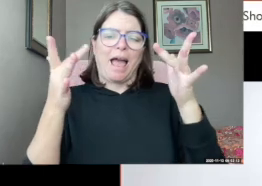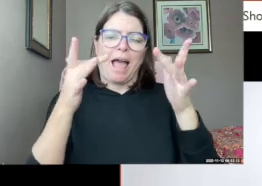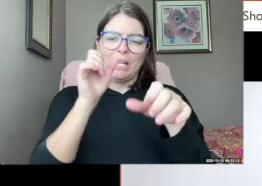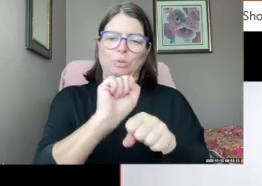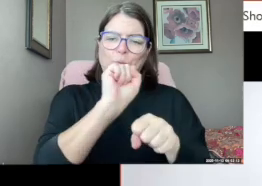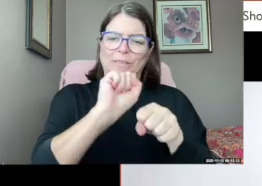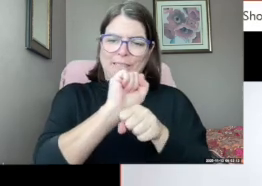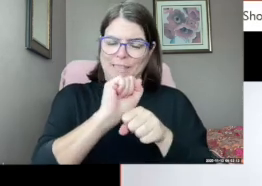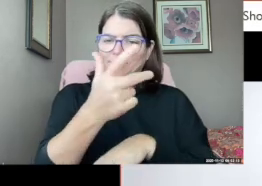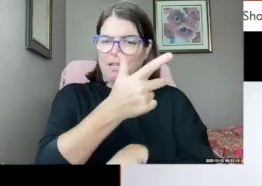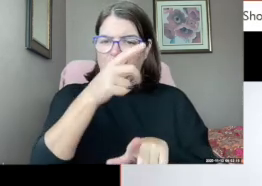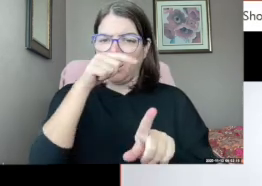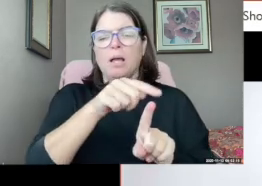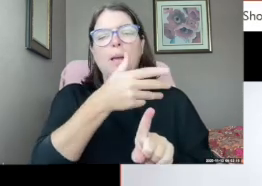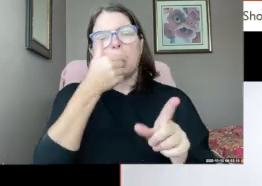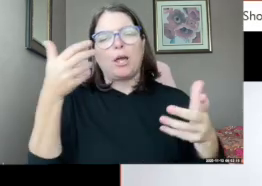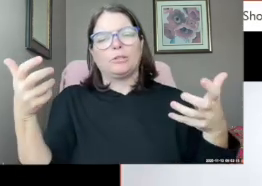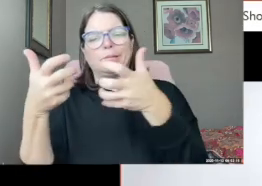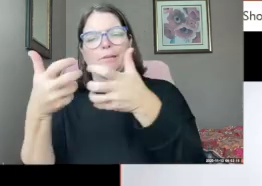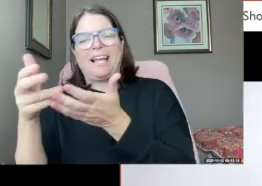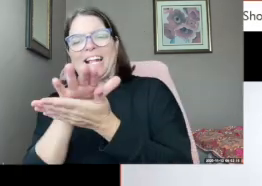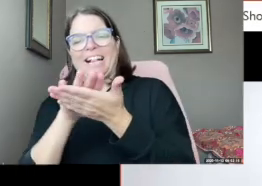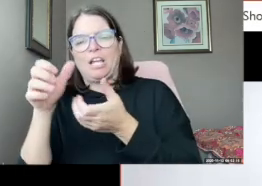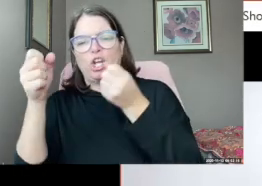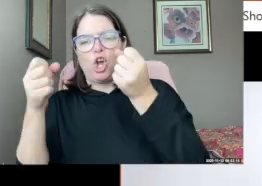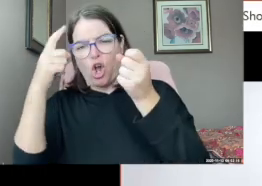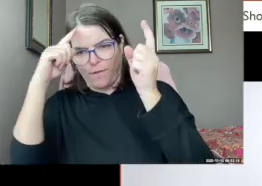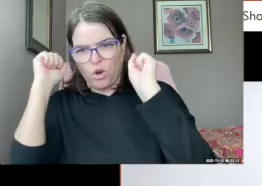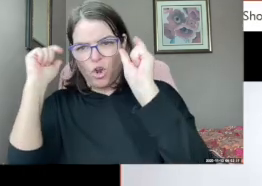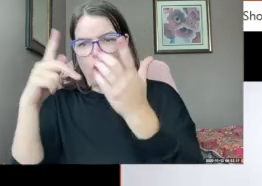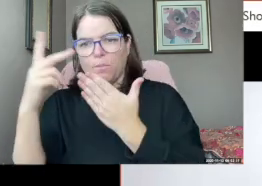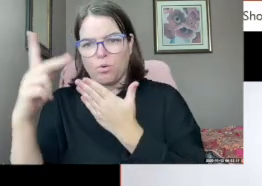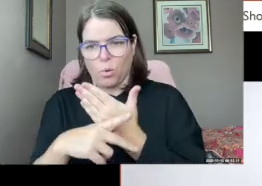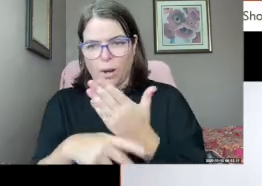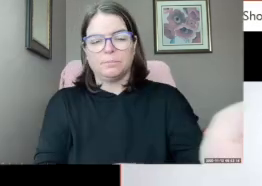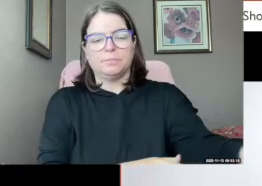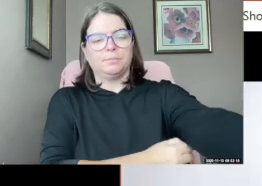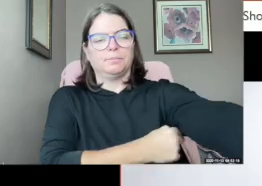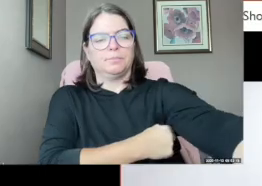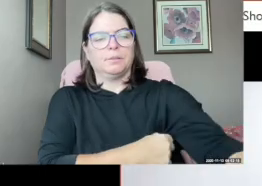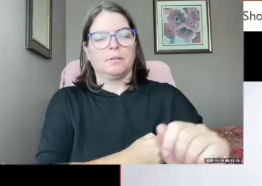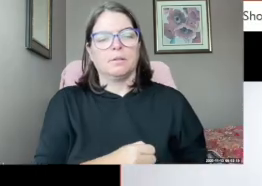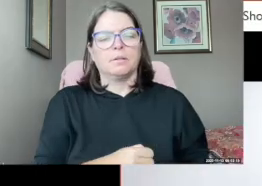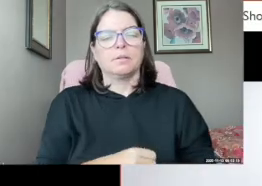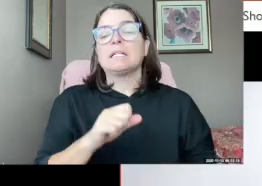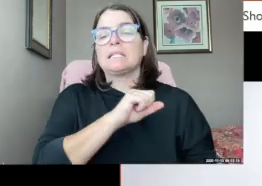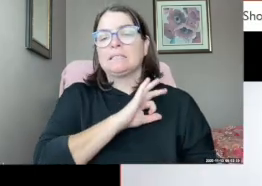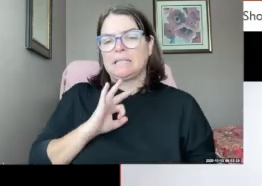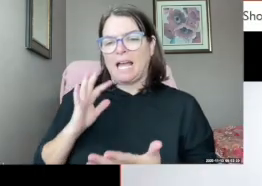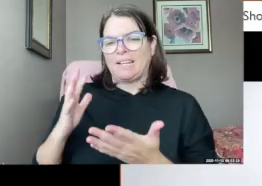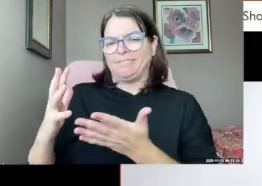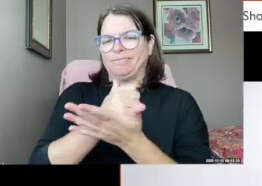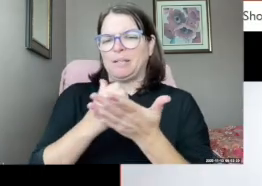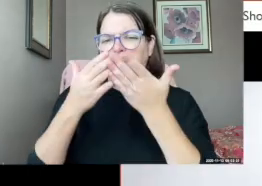vehicle chapter to better align with the Clean Cars for All program. Staff is collecting public comments on